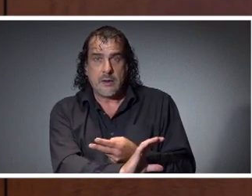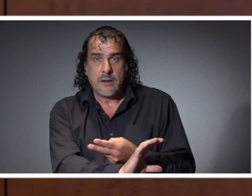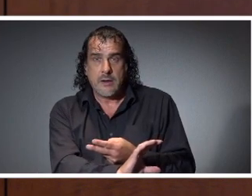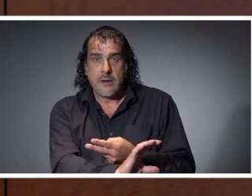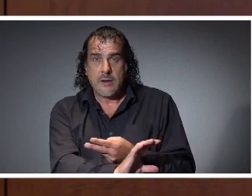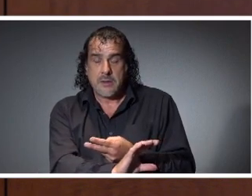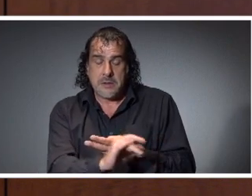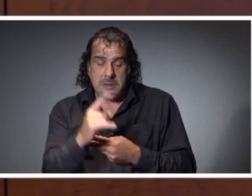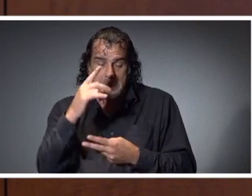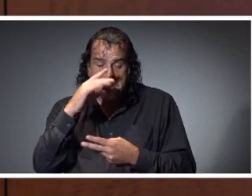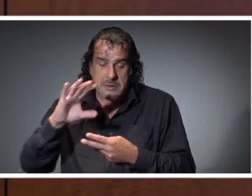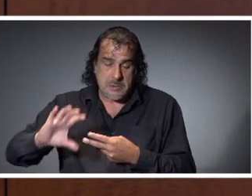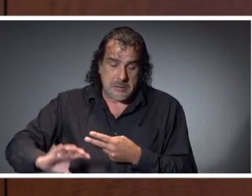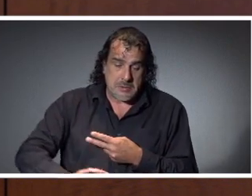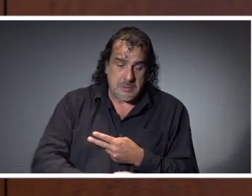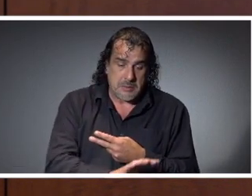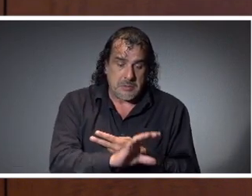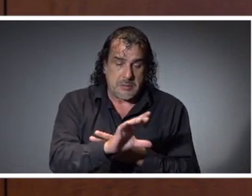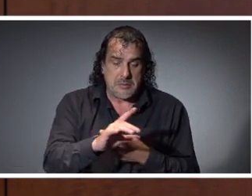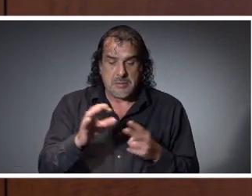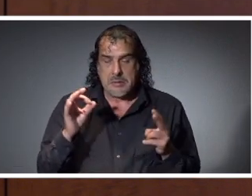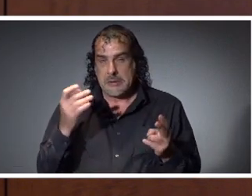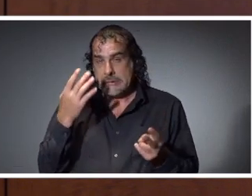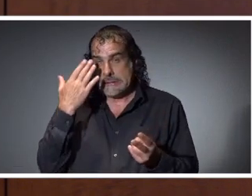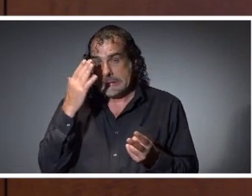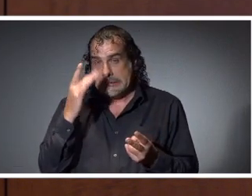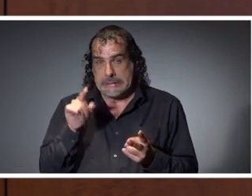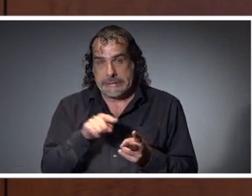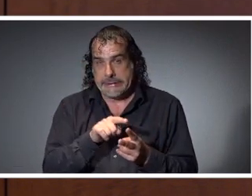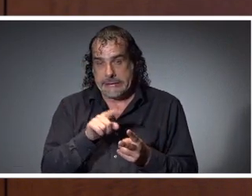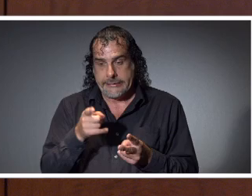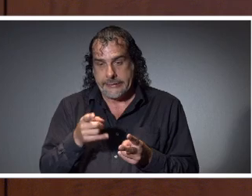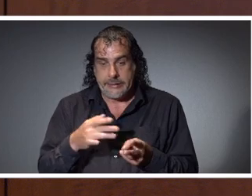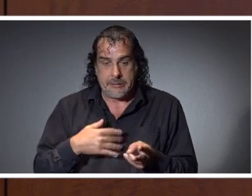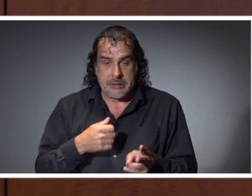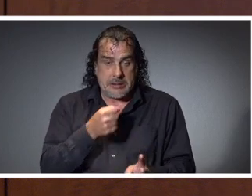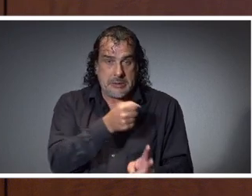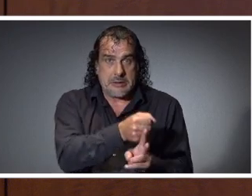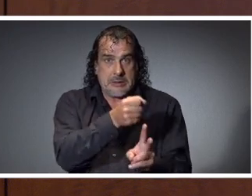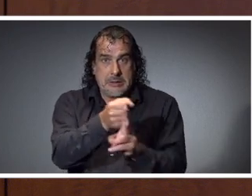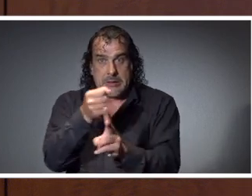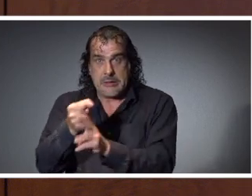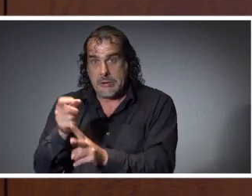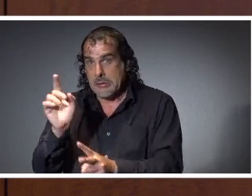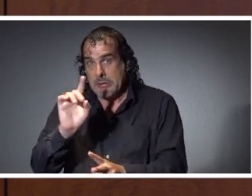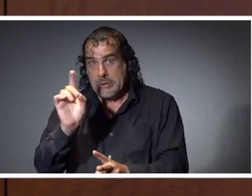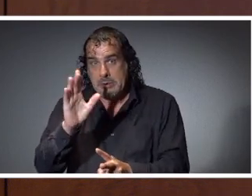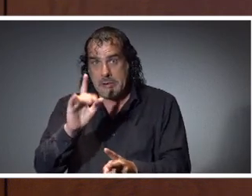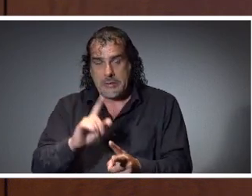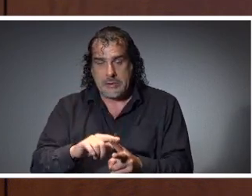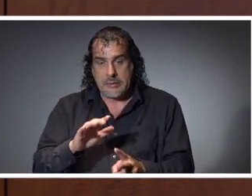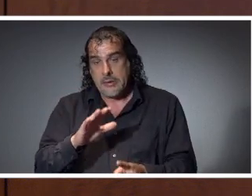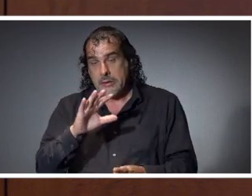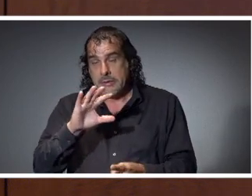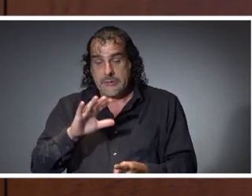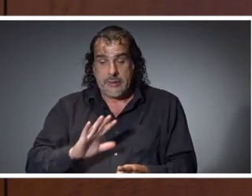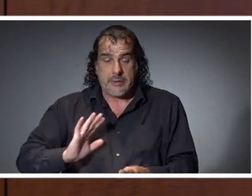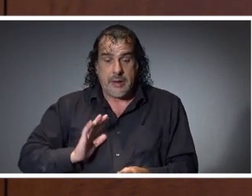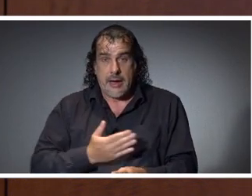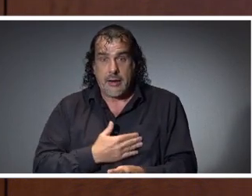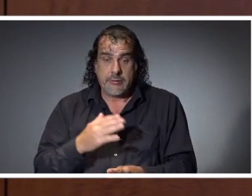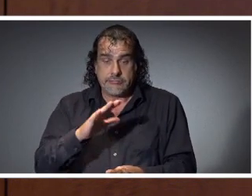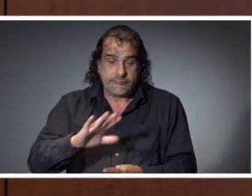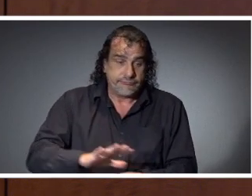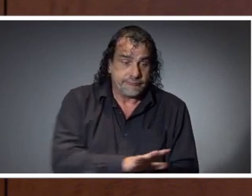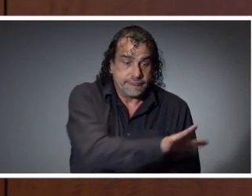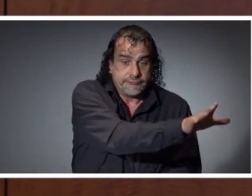same modeling track, and things are still very iffy on that, we could see potential landfall of that somewhere along the Gulf Coast